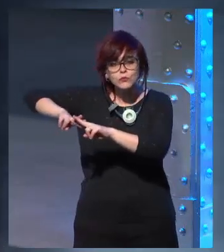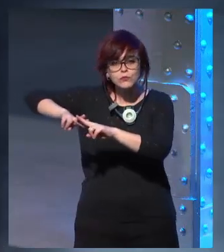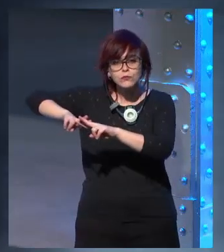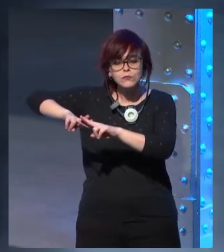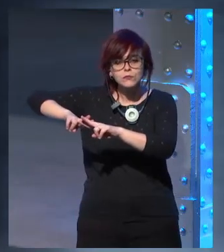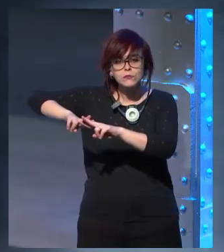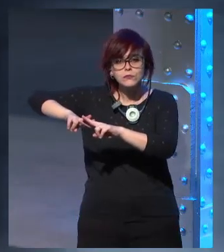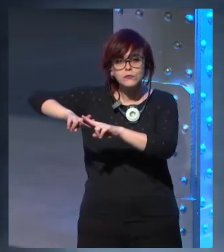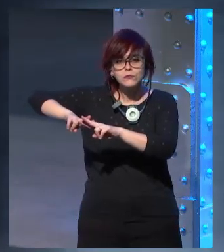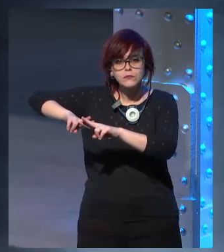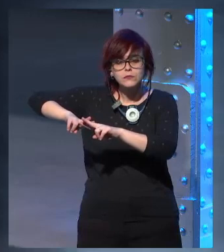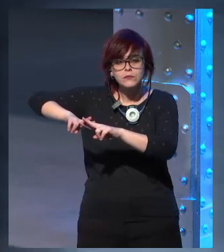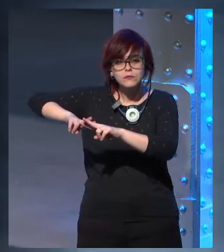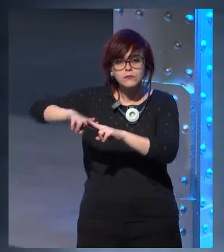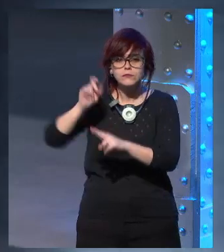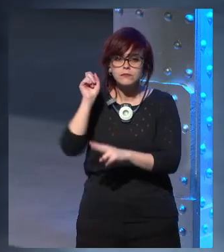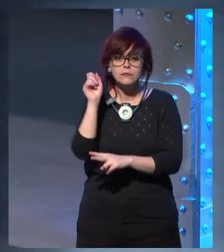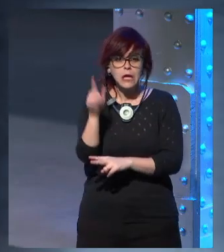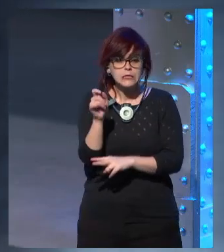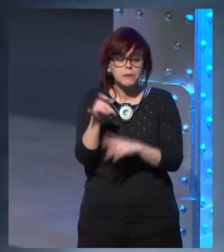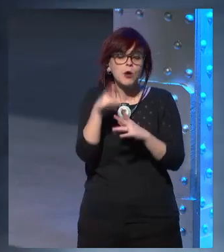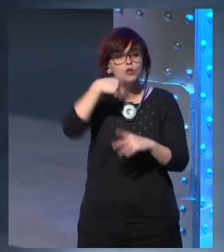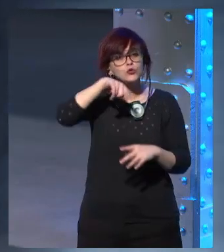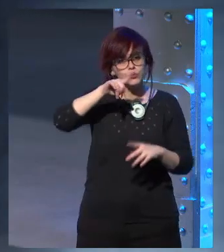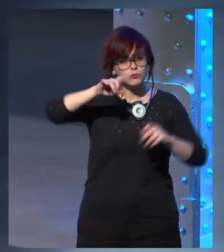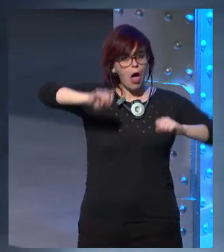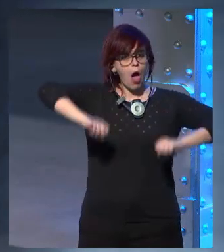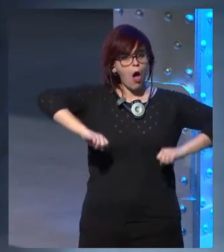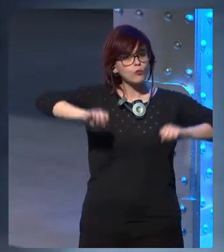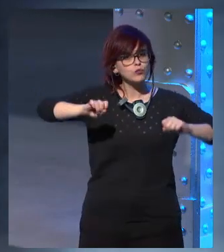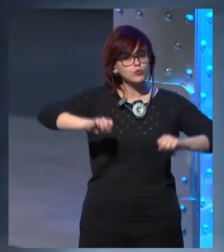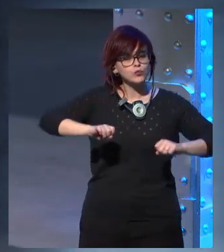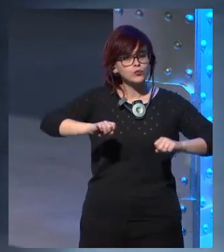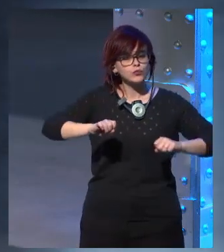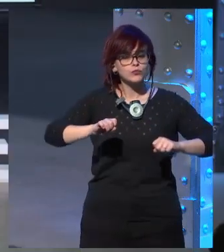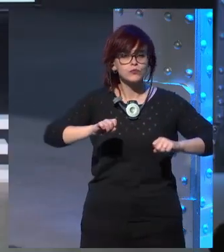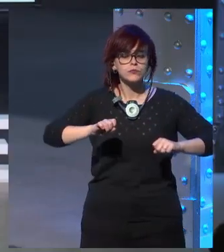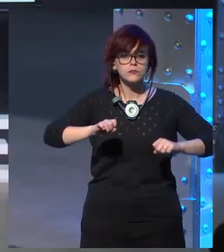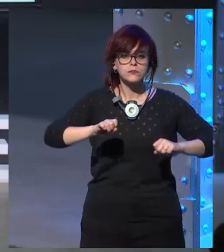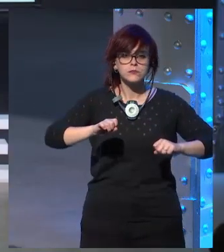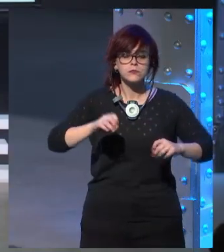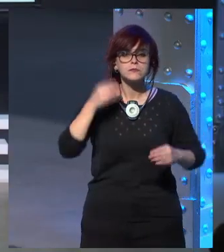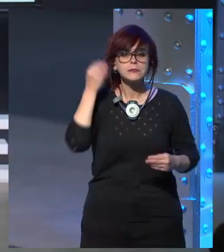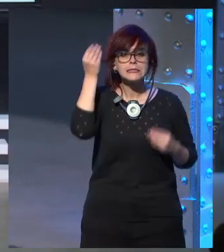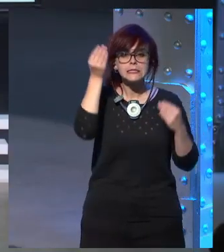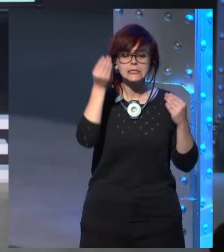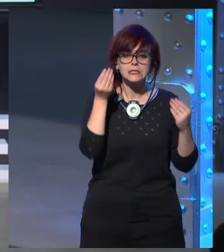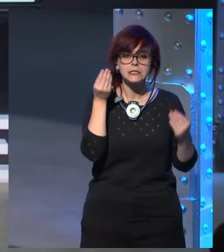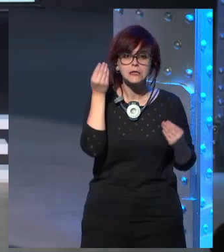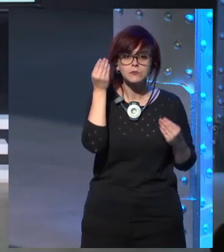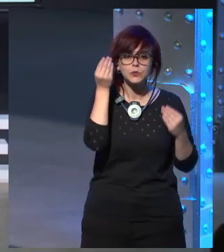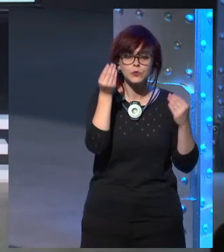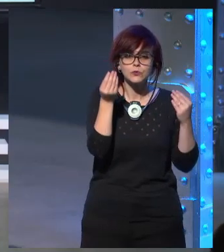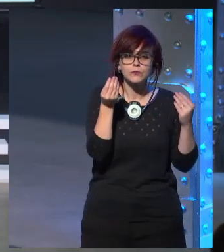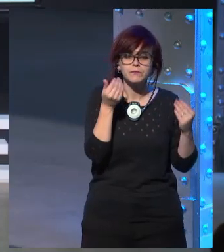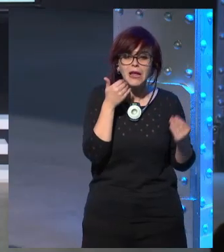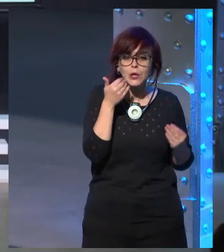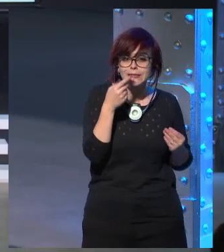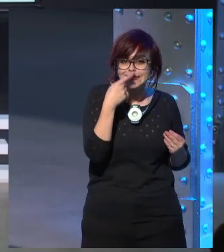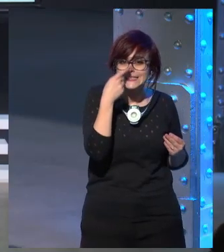think, as adults, think of finding your interest or your passion is something that's just innate and it